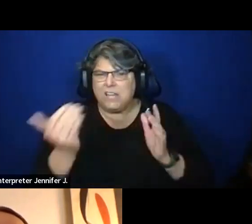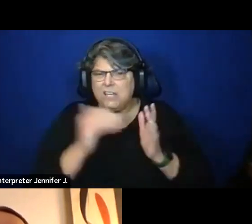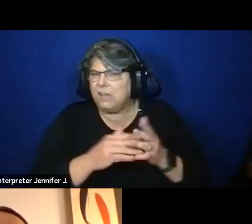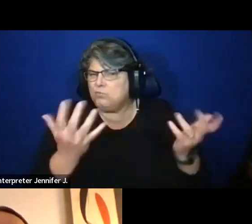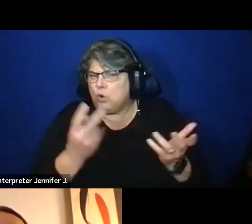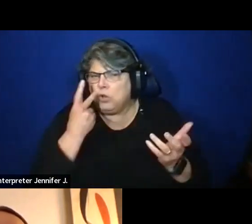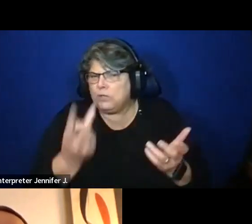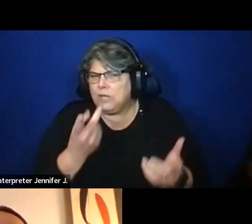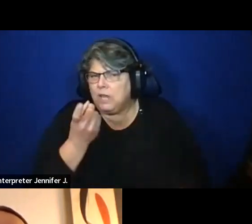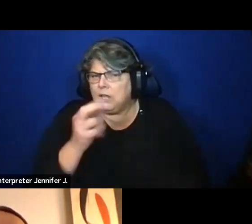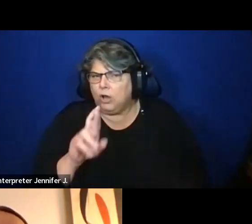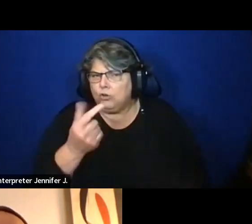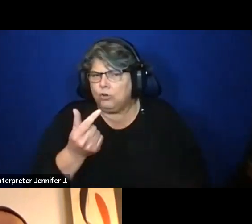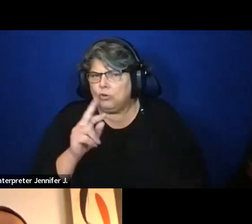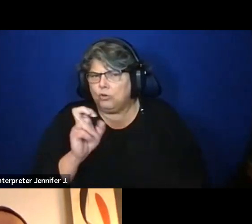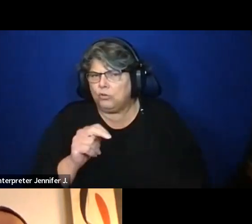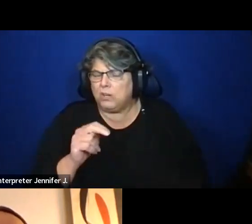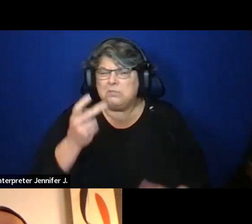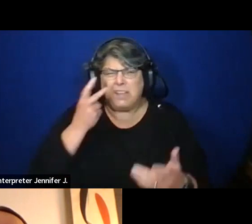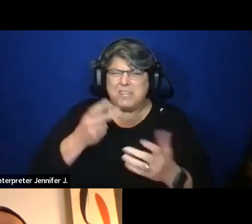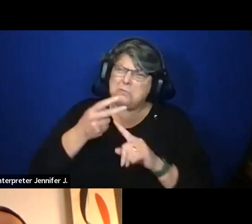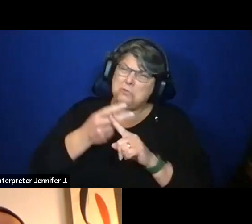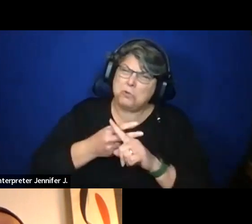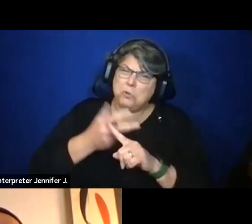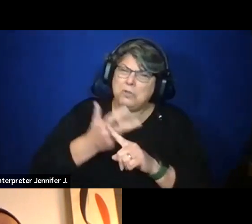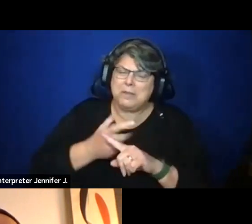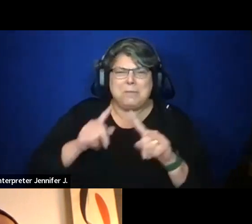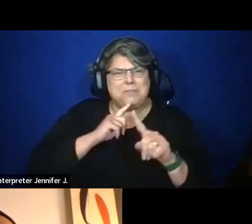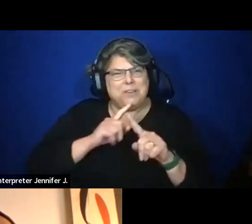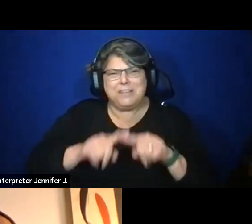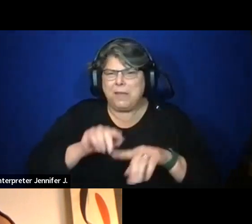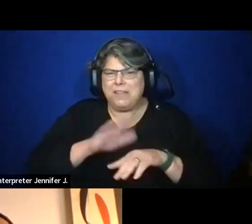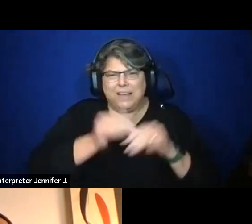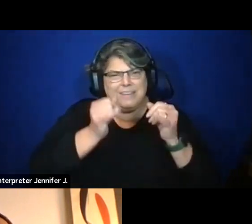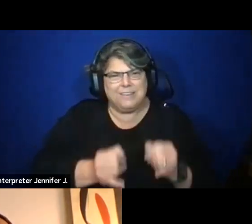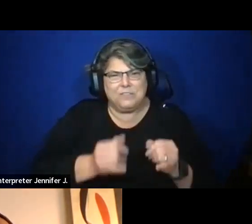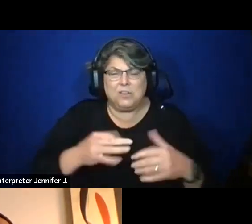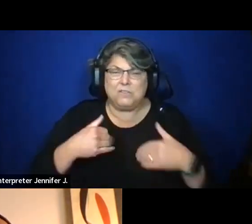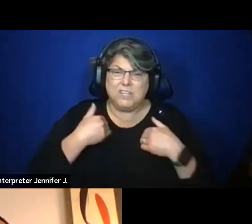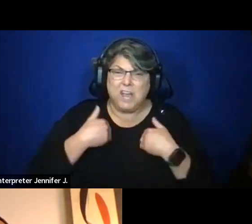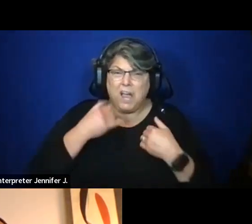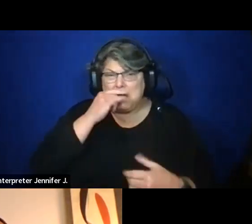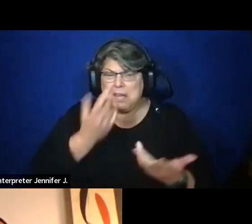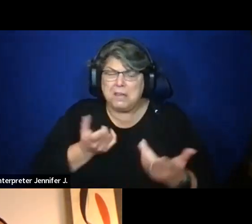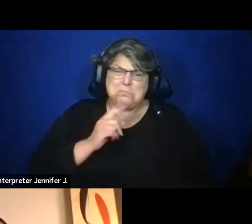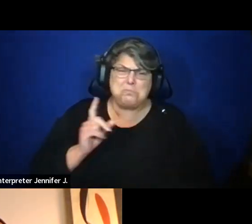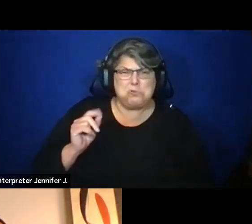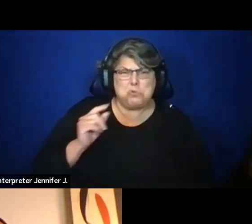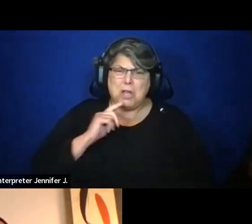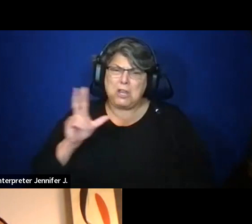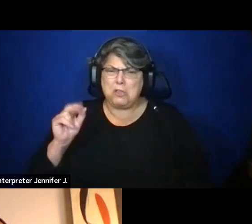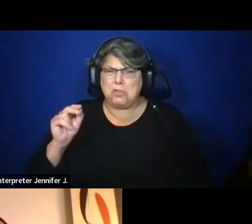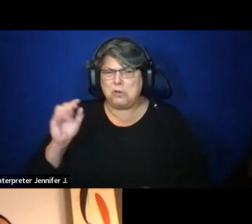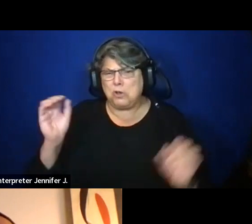Green? Yeah, I see it about 2 to 3 months. It depends on the patient. If it's a young kid, a 20-year-old, a 30-year-old with no